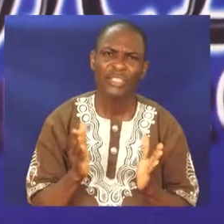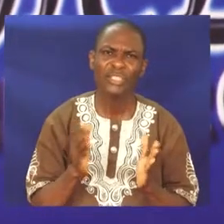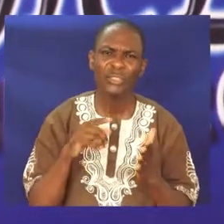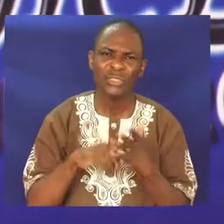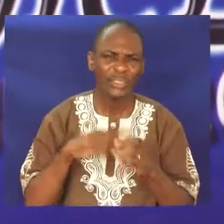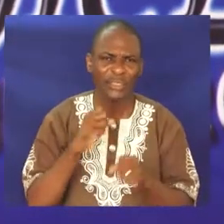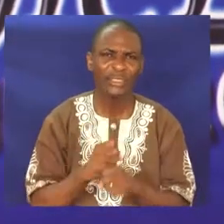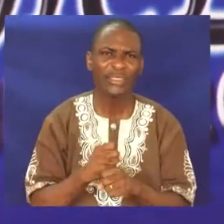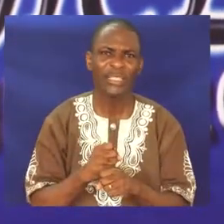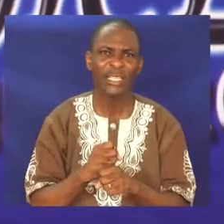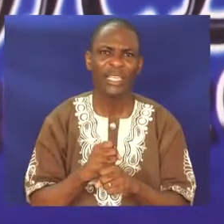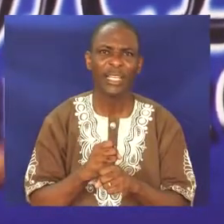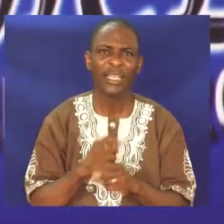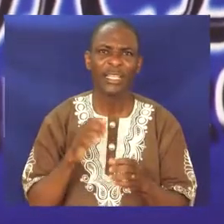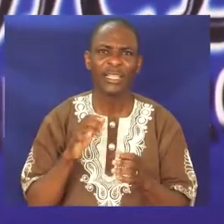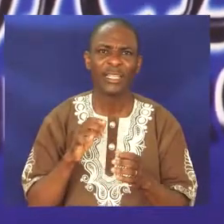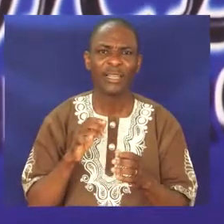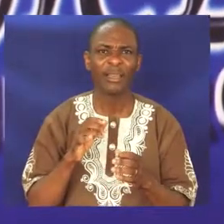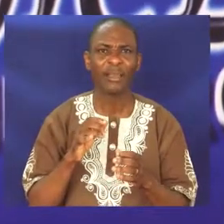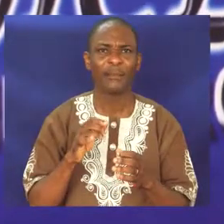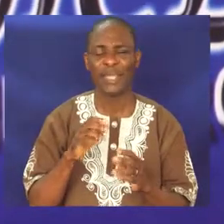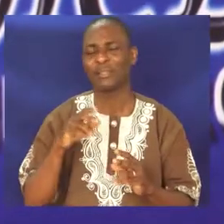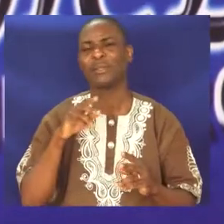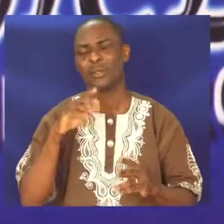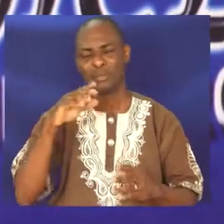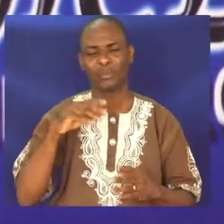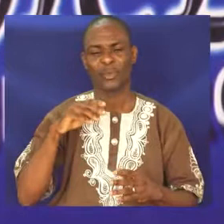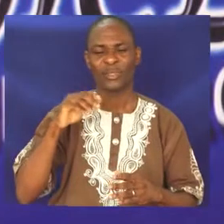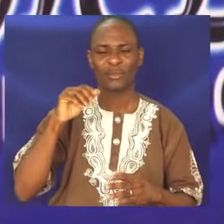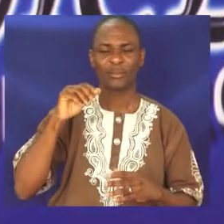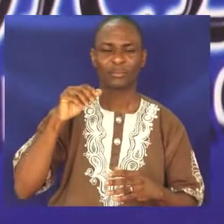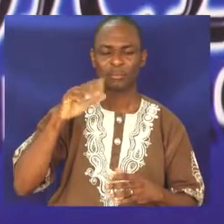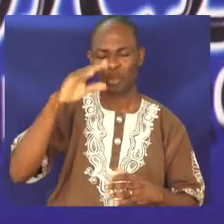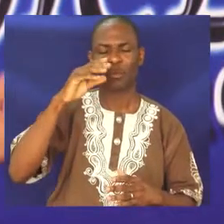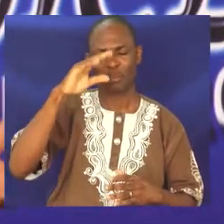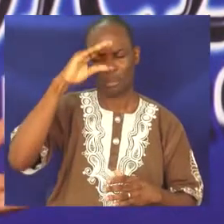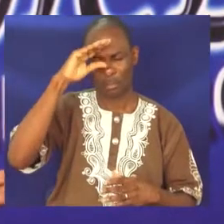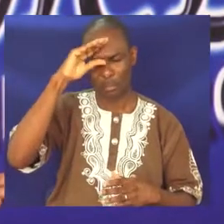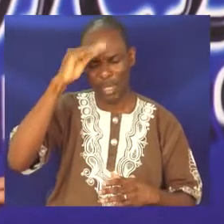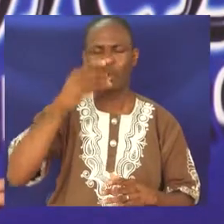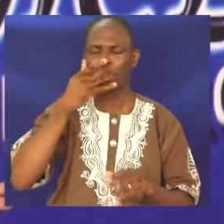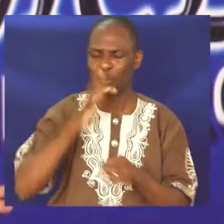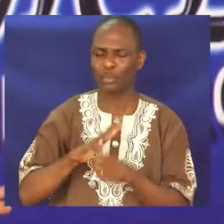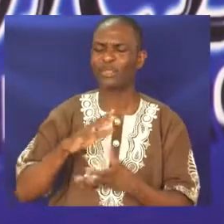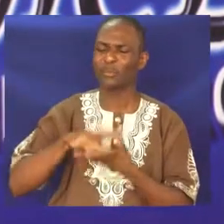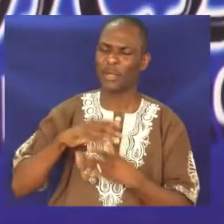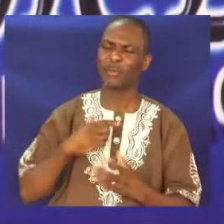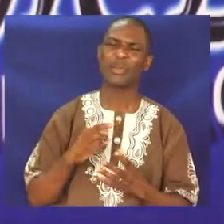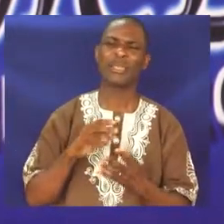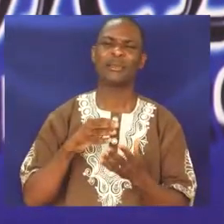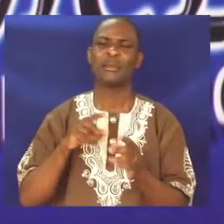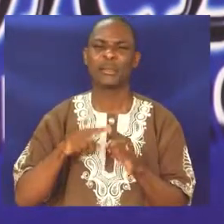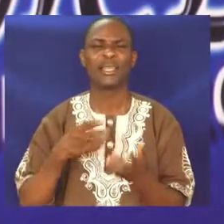brantian ka so be ware wo ye ye bibi e wie ye ena bibi bebo mu a wa ware wo entidian enti wiase akona wie ye ono nko